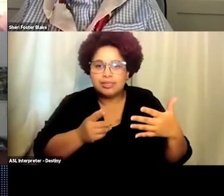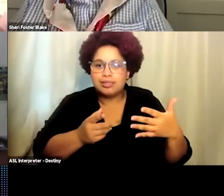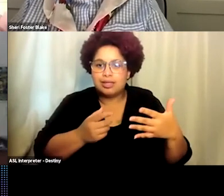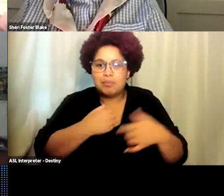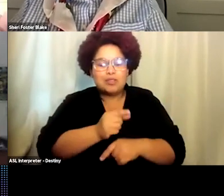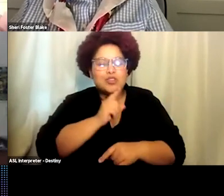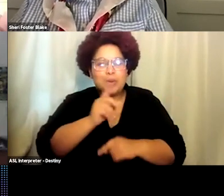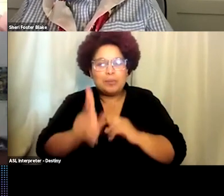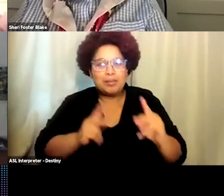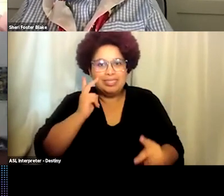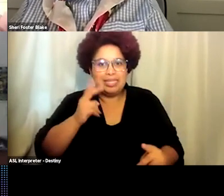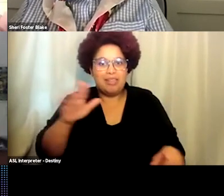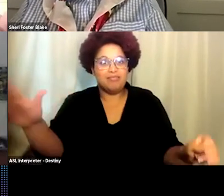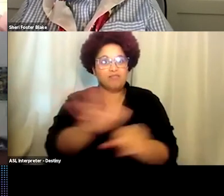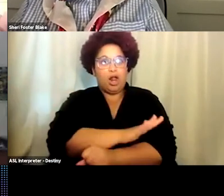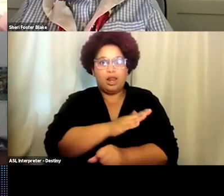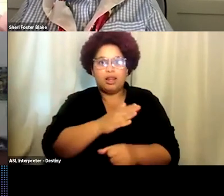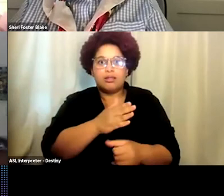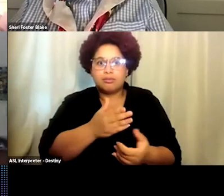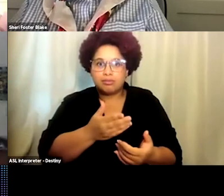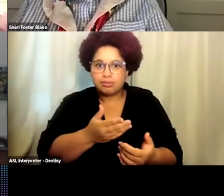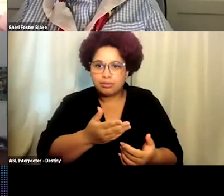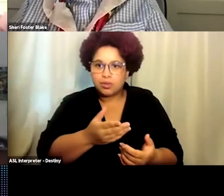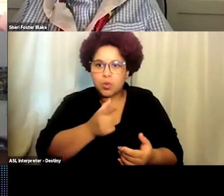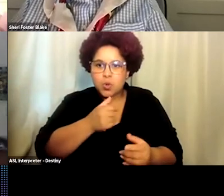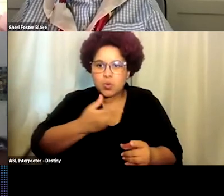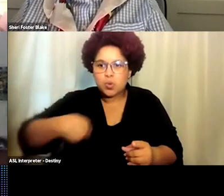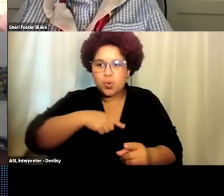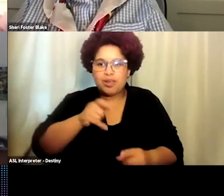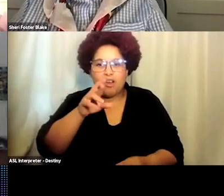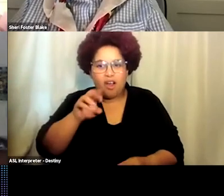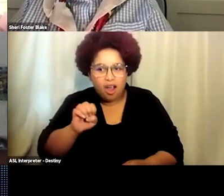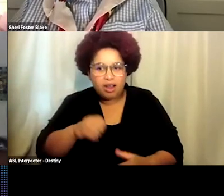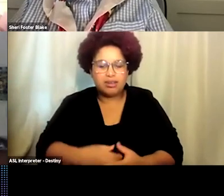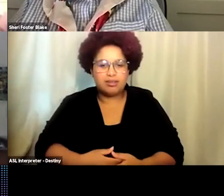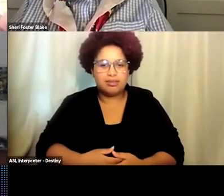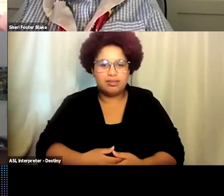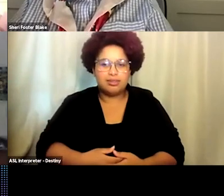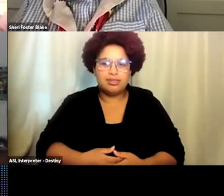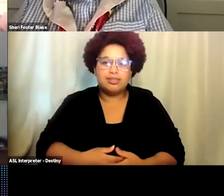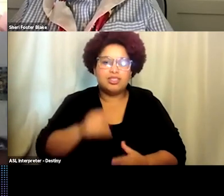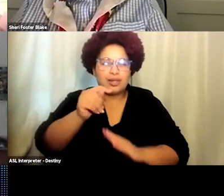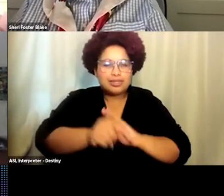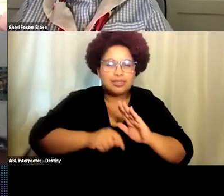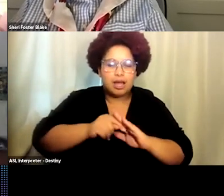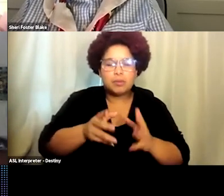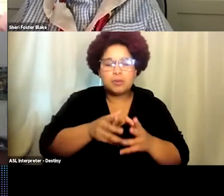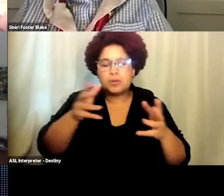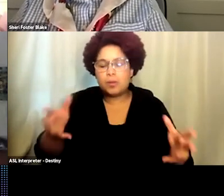making sure that people see the fullness, of who we are as people. And in a time where there is so